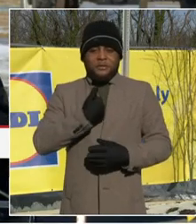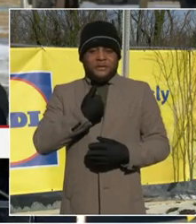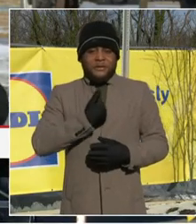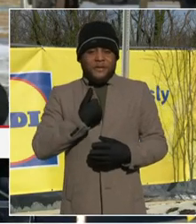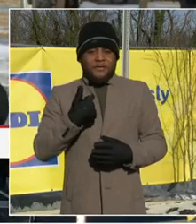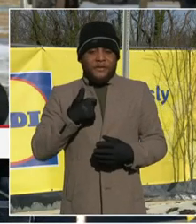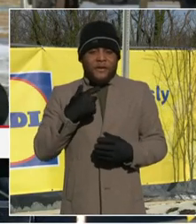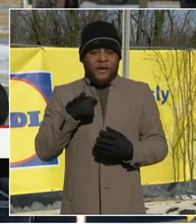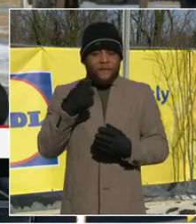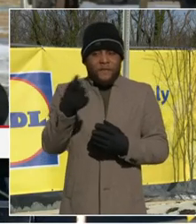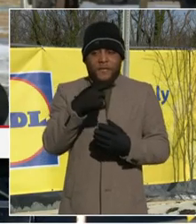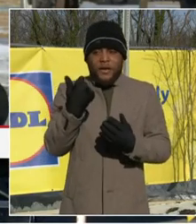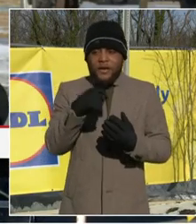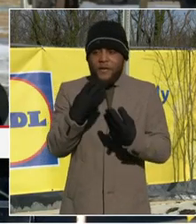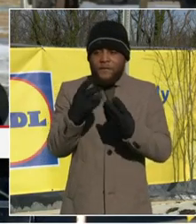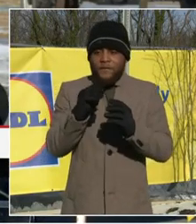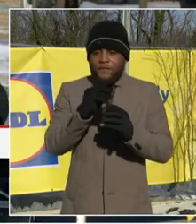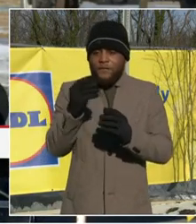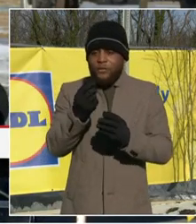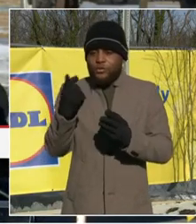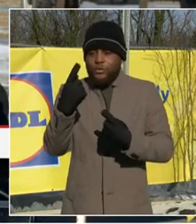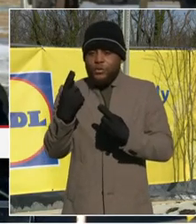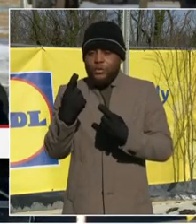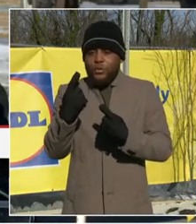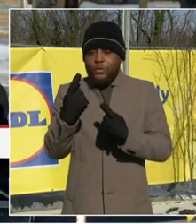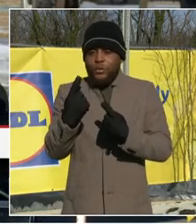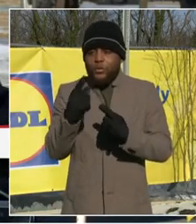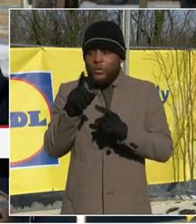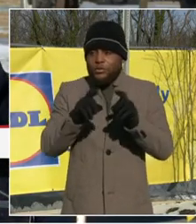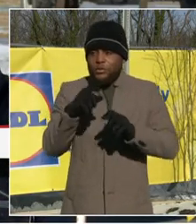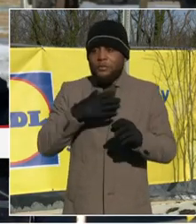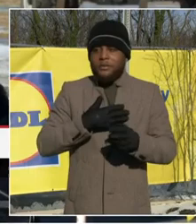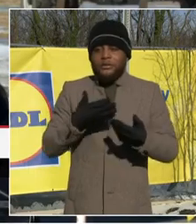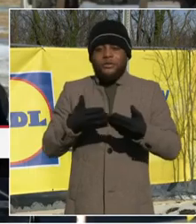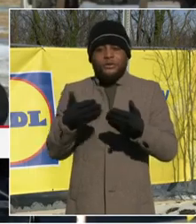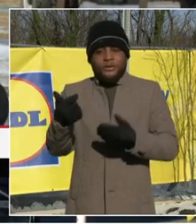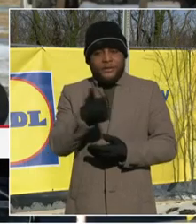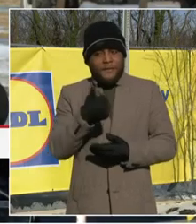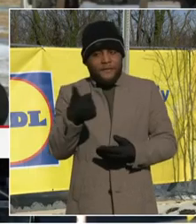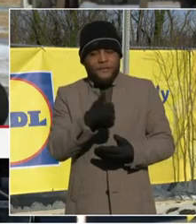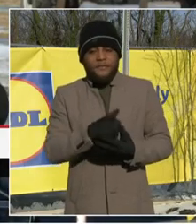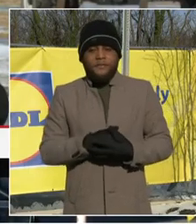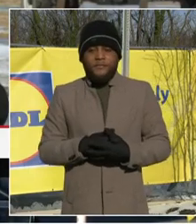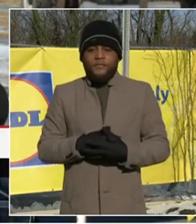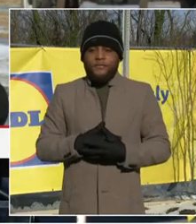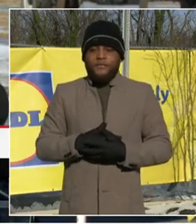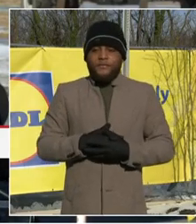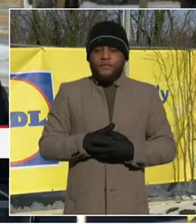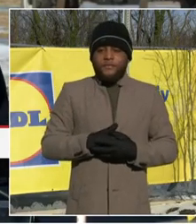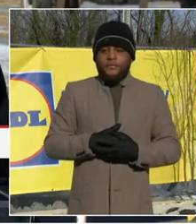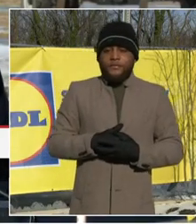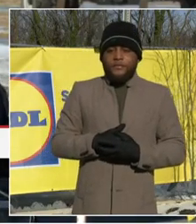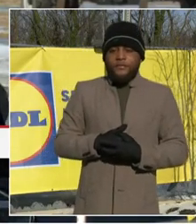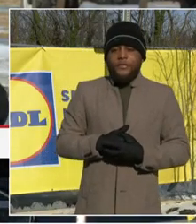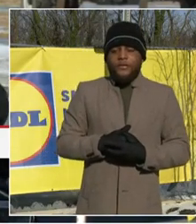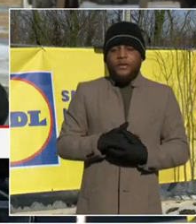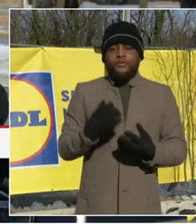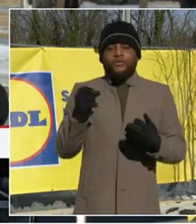sir. Please introduce yourself. Delmore with Capital Intelligence Group. Lidl's been getting a lot of good press